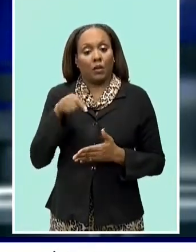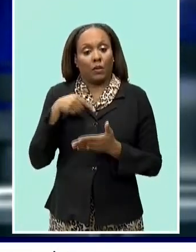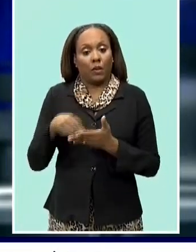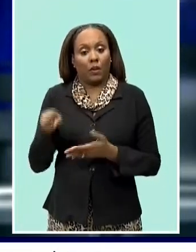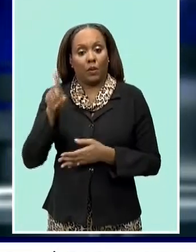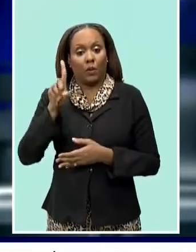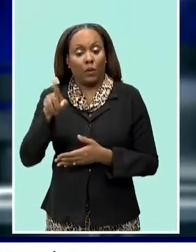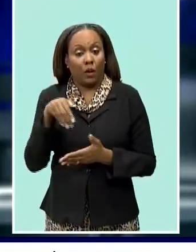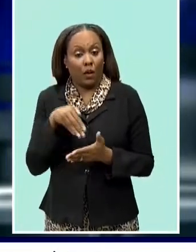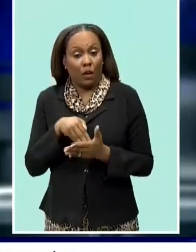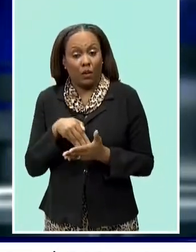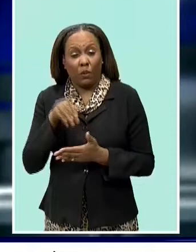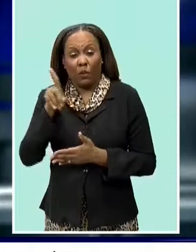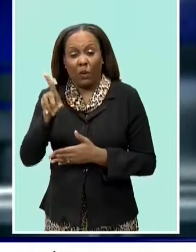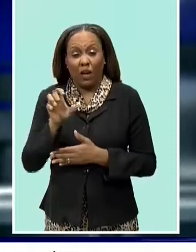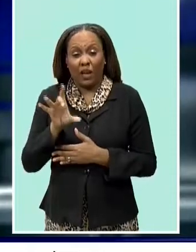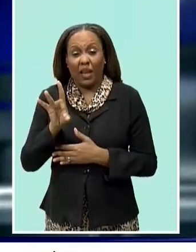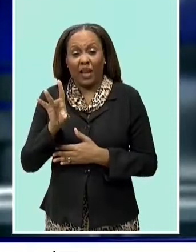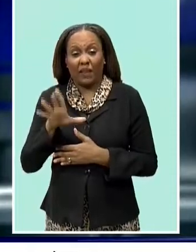paying